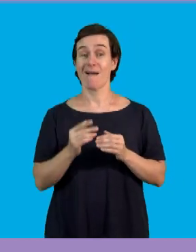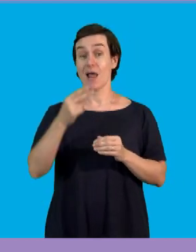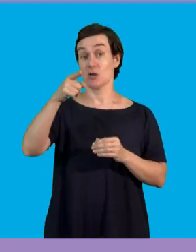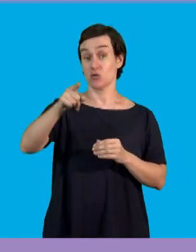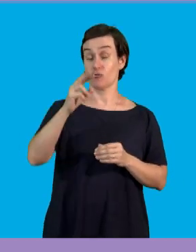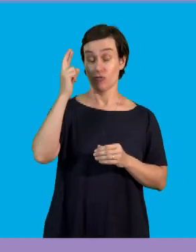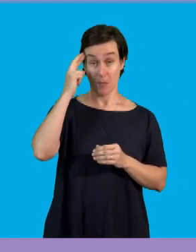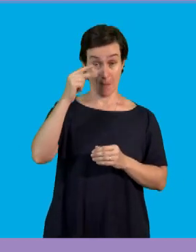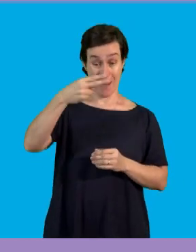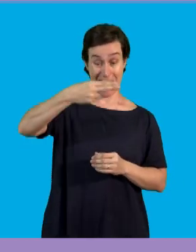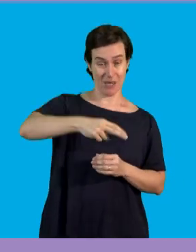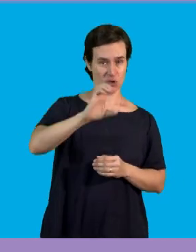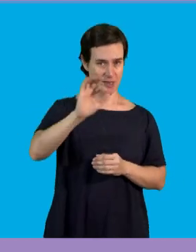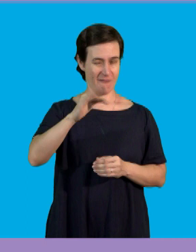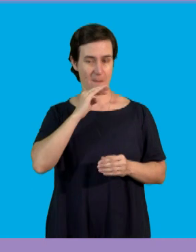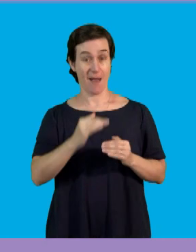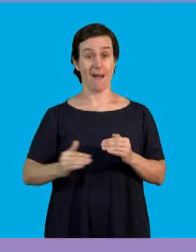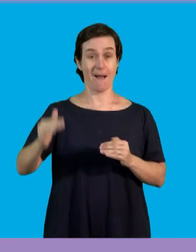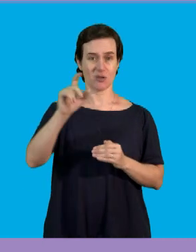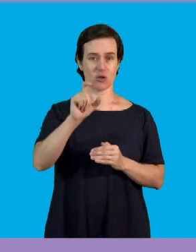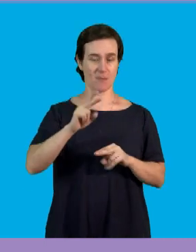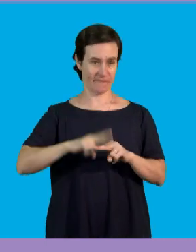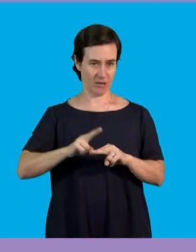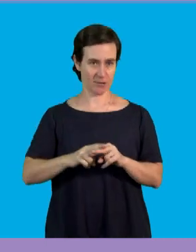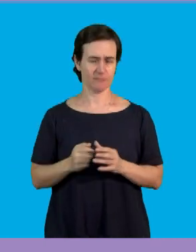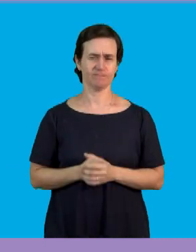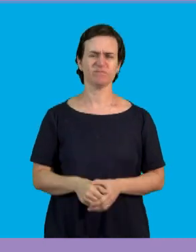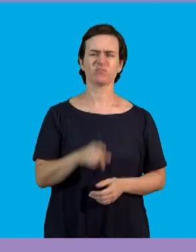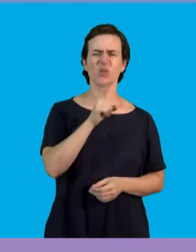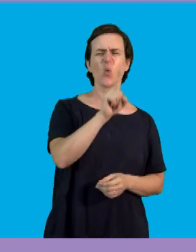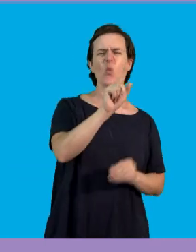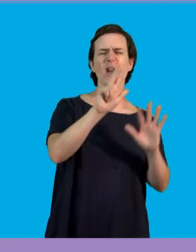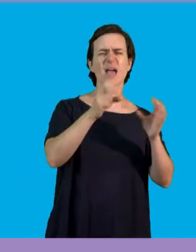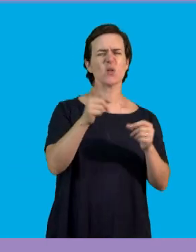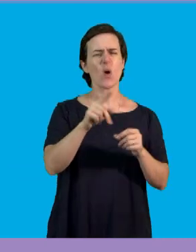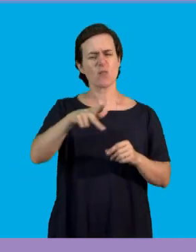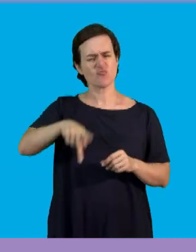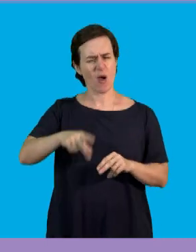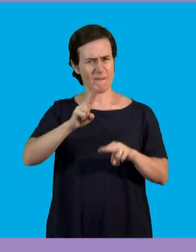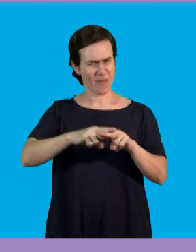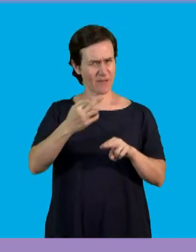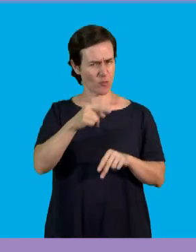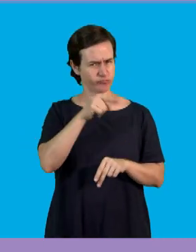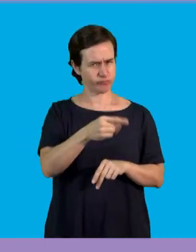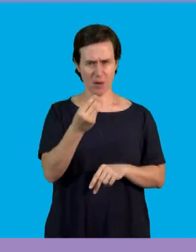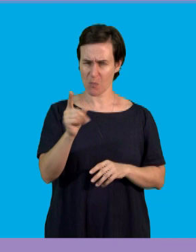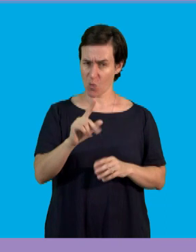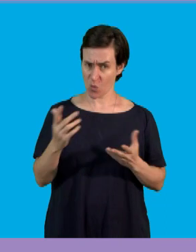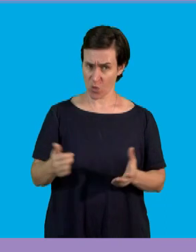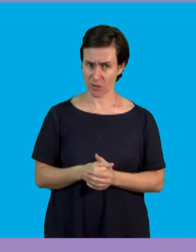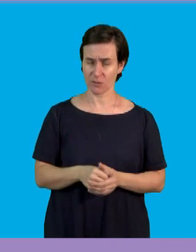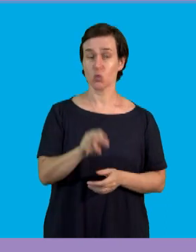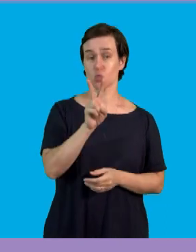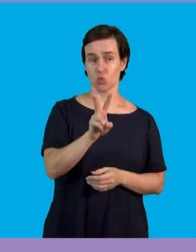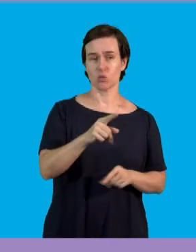highest common factor. So if we remember, what were the prime factors of 180? So